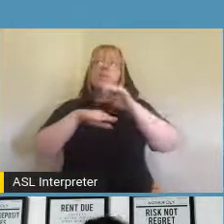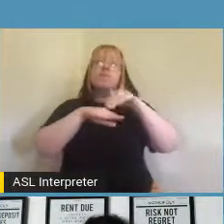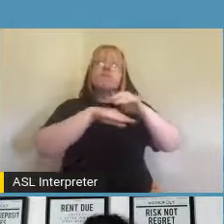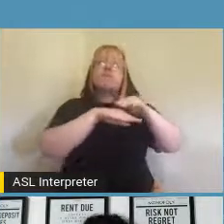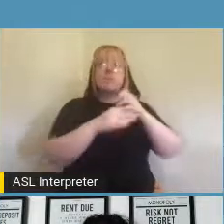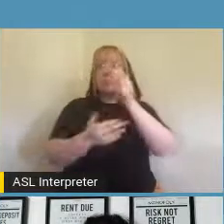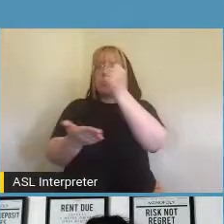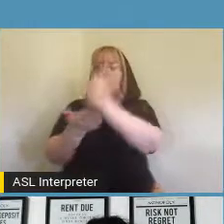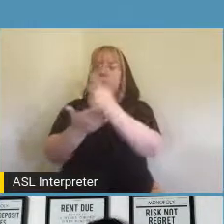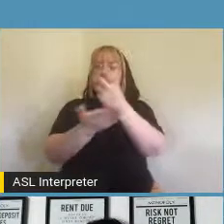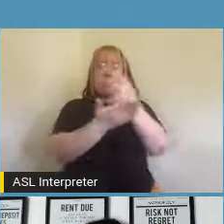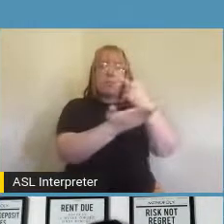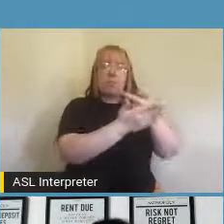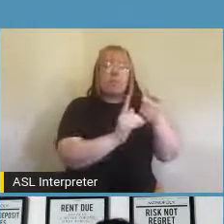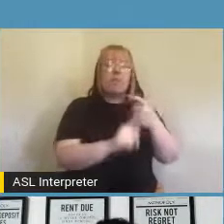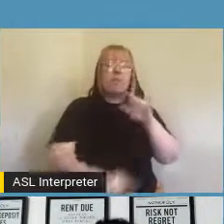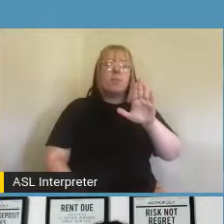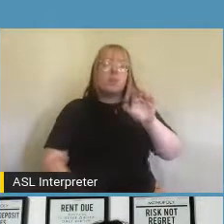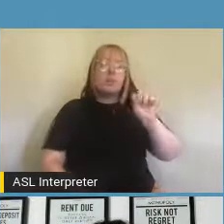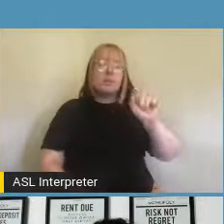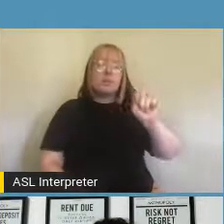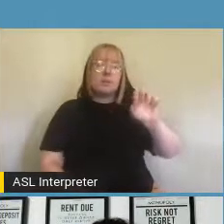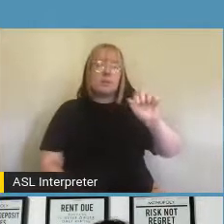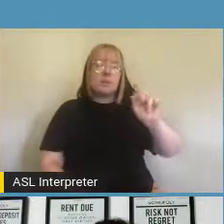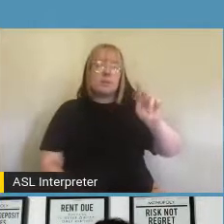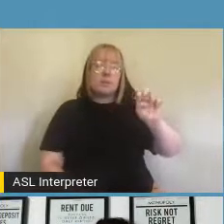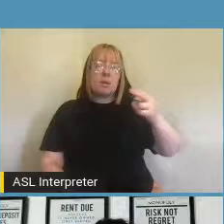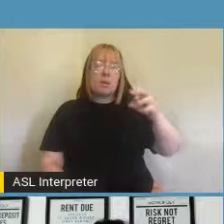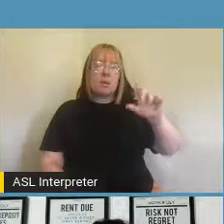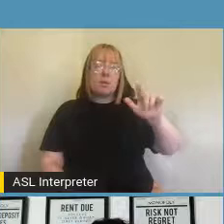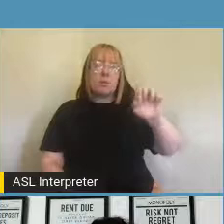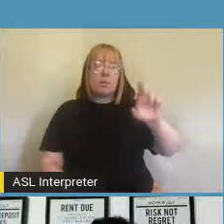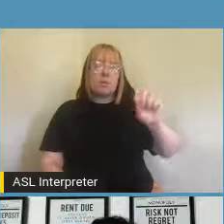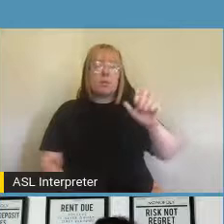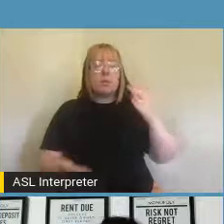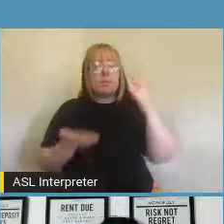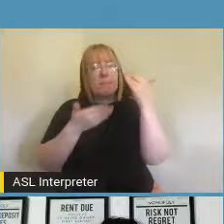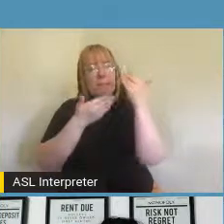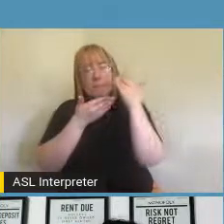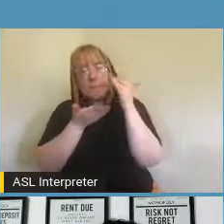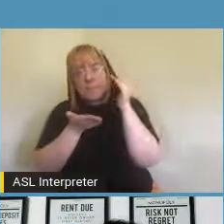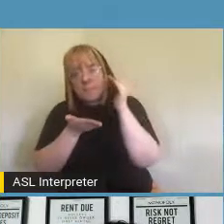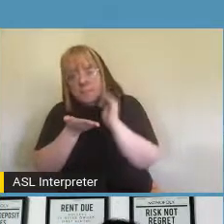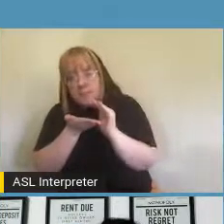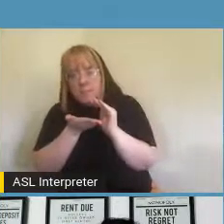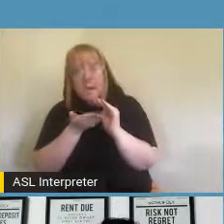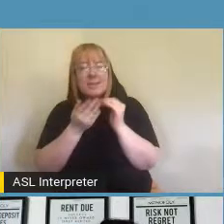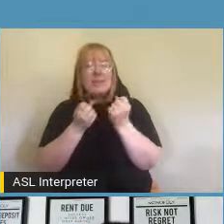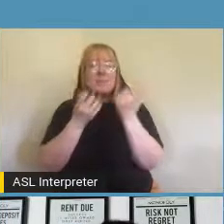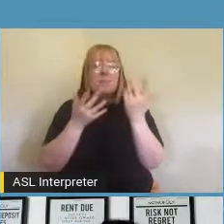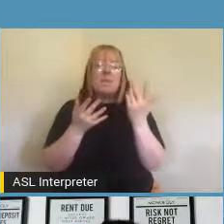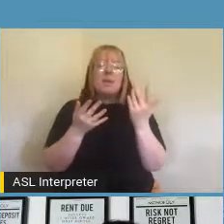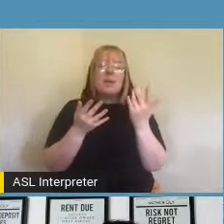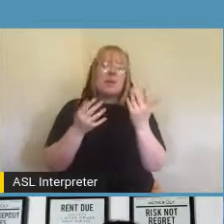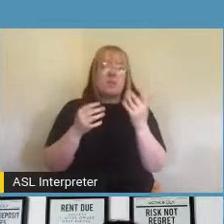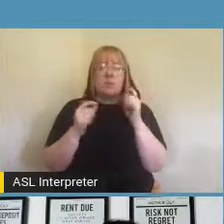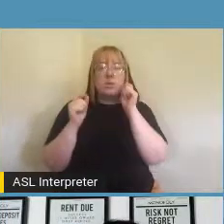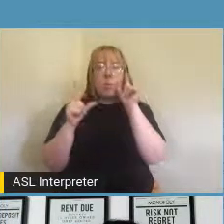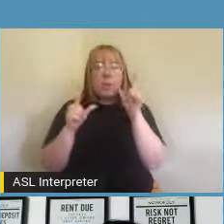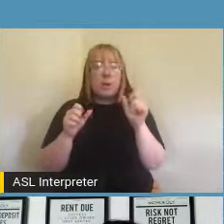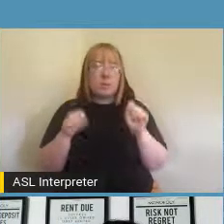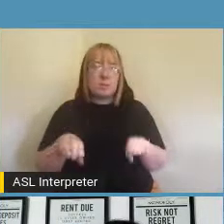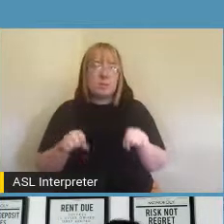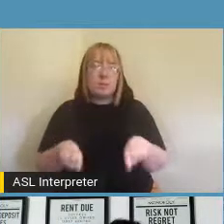and do that very quickly, so that, again, we are minimizing any surprises that might come up on film